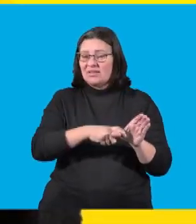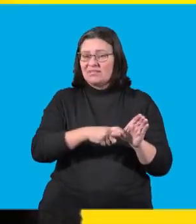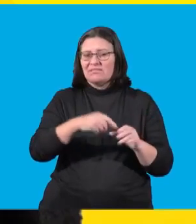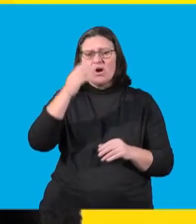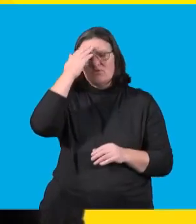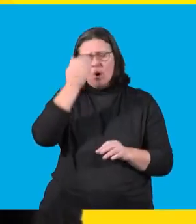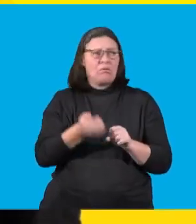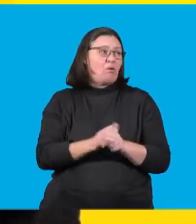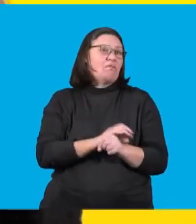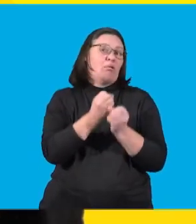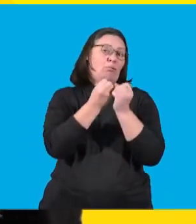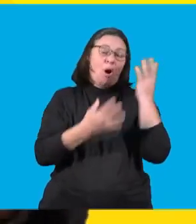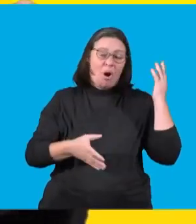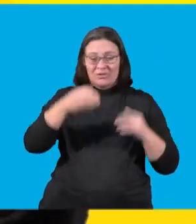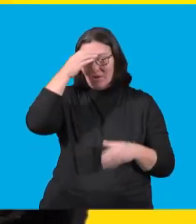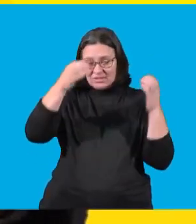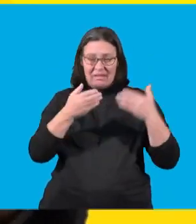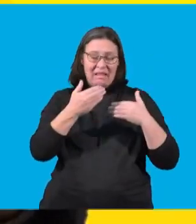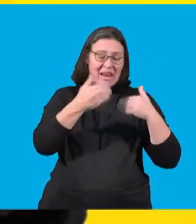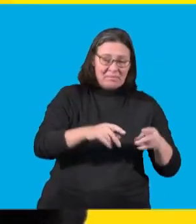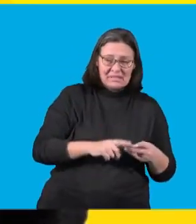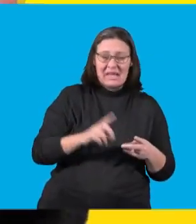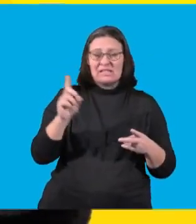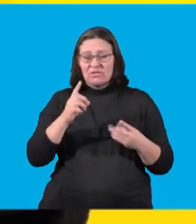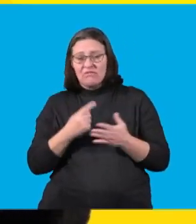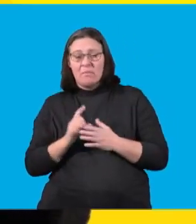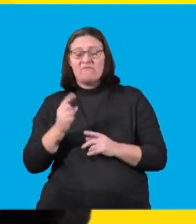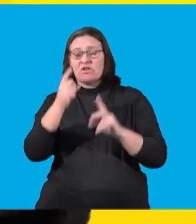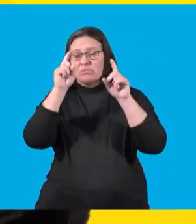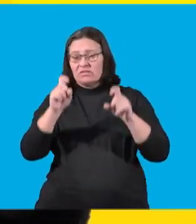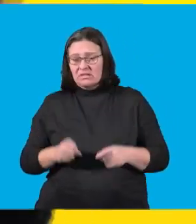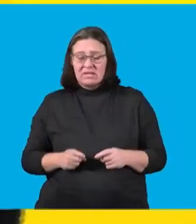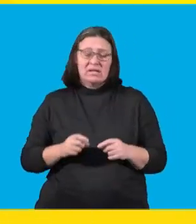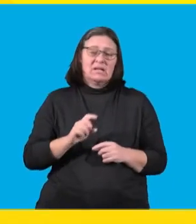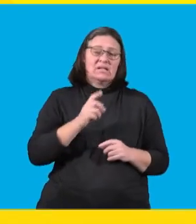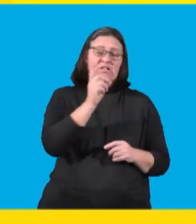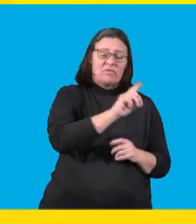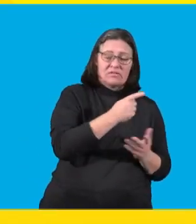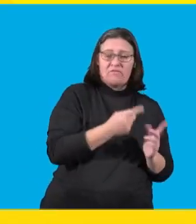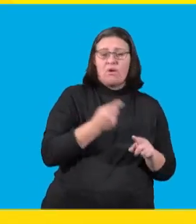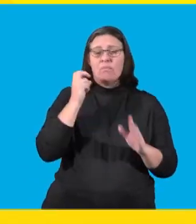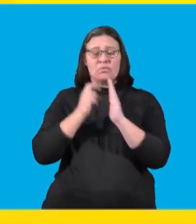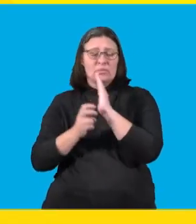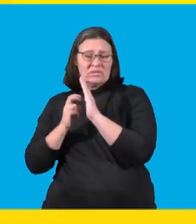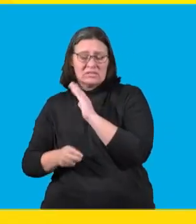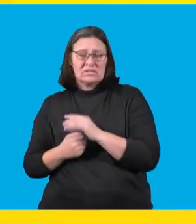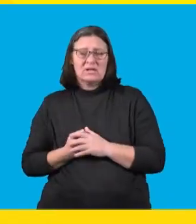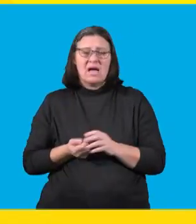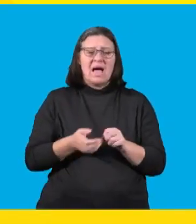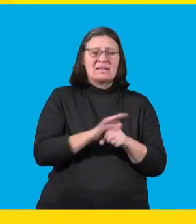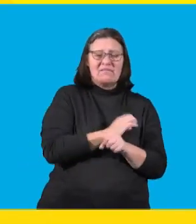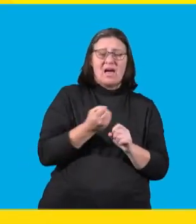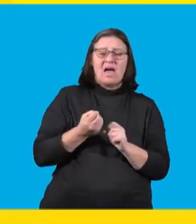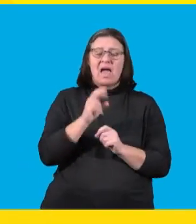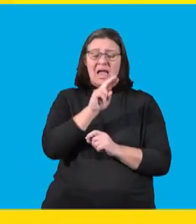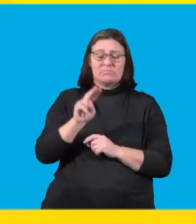joining me. I know we've covered a lot of concepts. We've looked at limits, we looked at derivatives from first principles, derivatives from rules, we've covered a